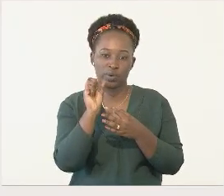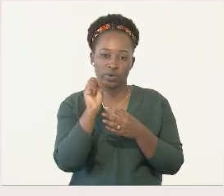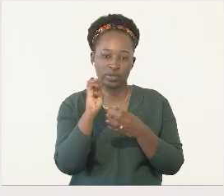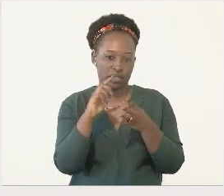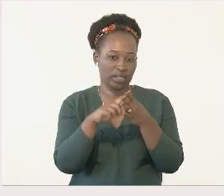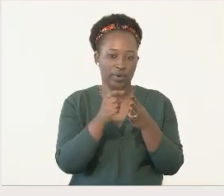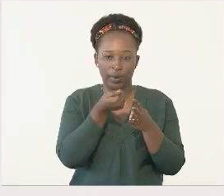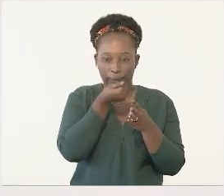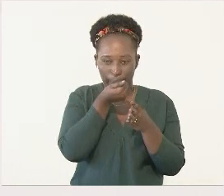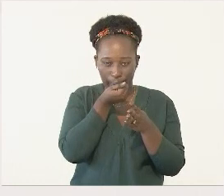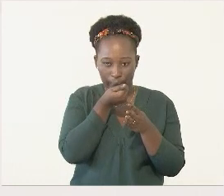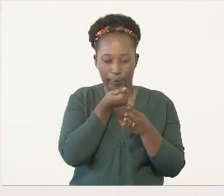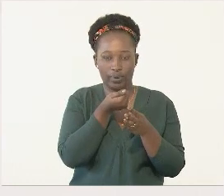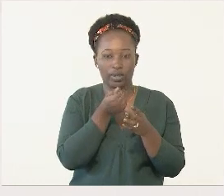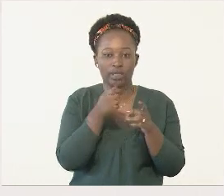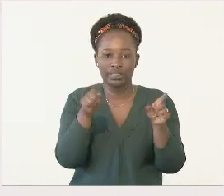well